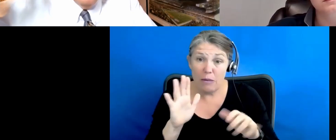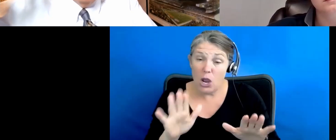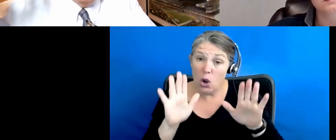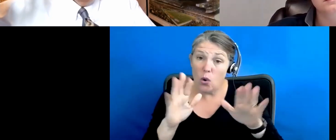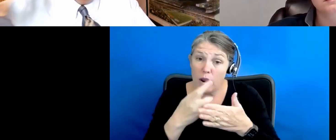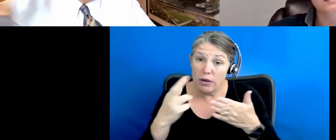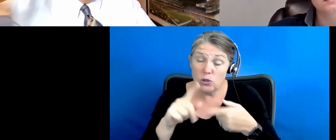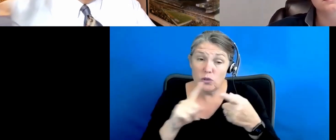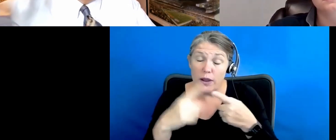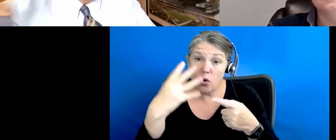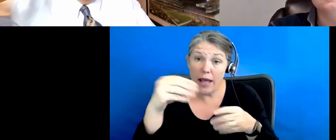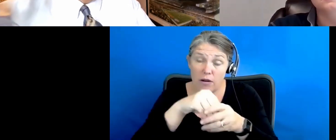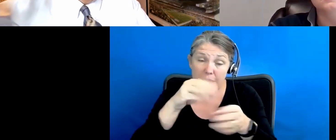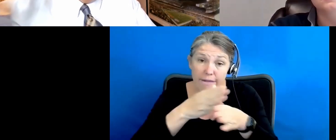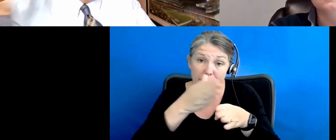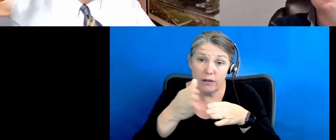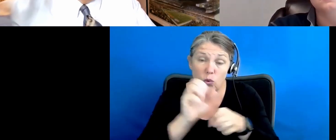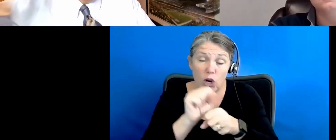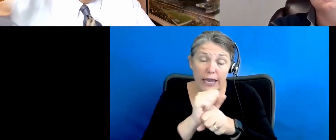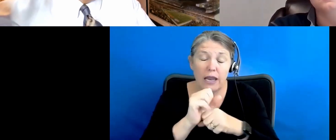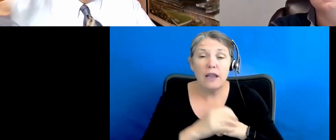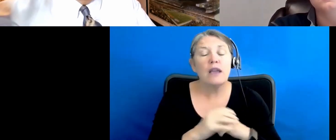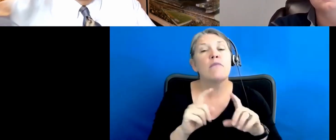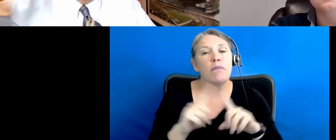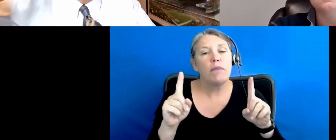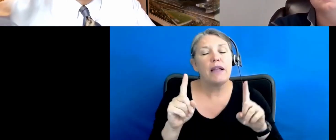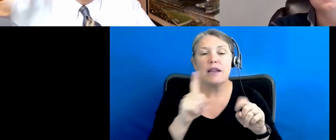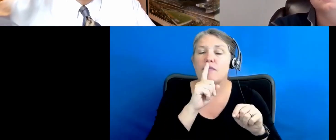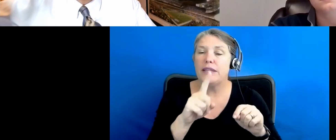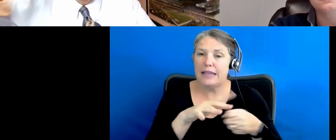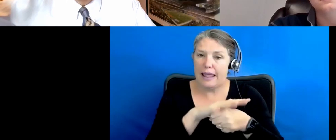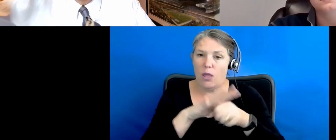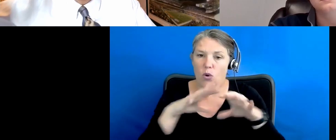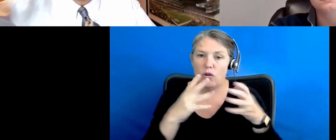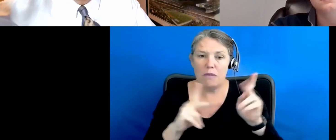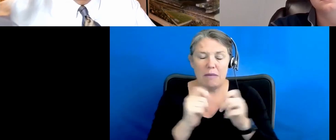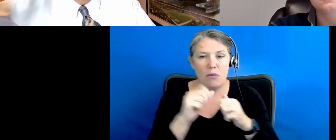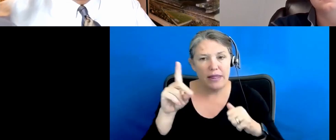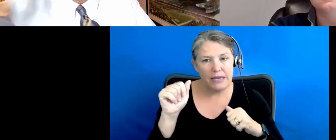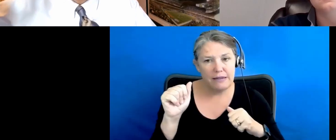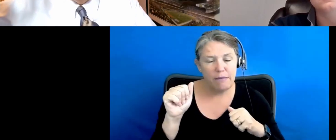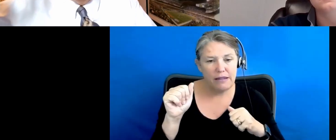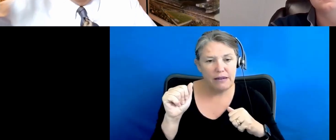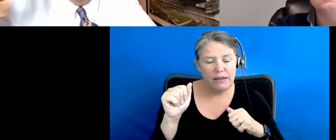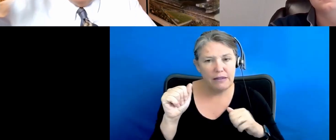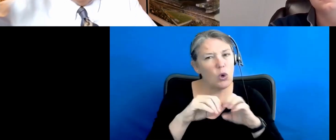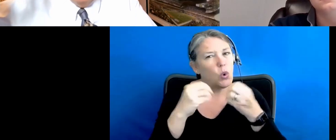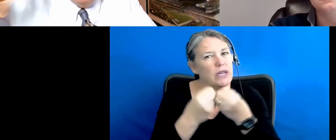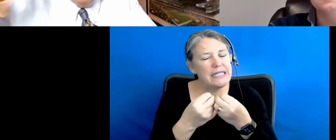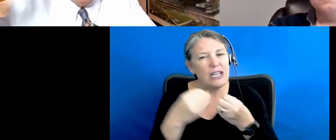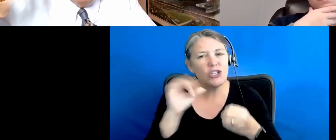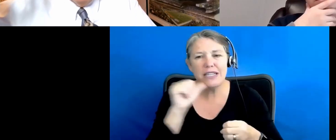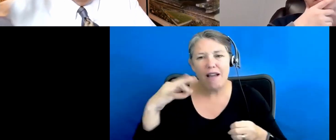into the field. But this is a local group of people with disabilities, an organization,